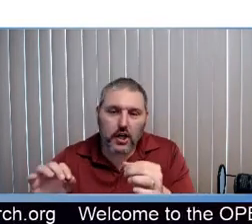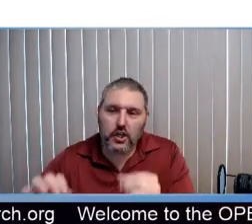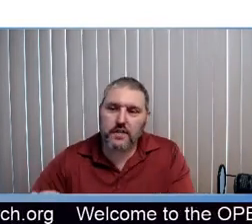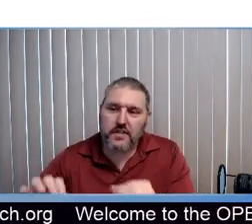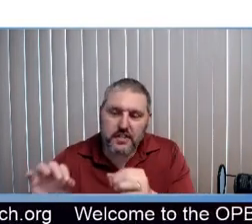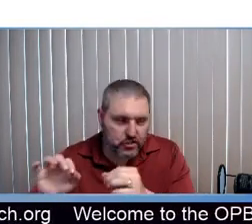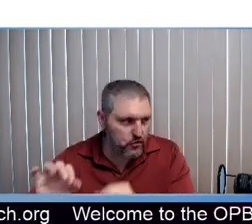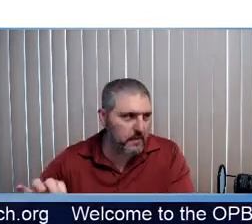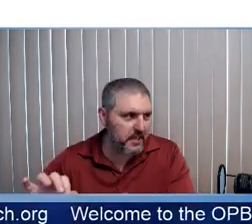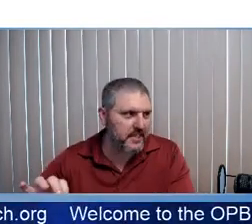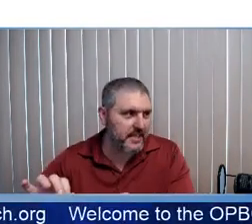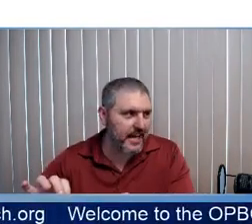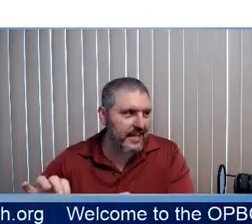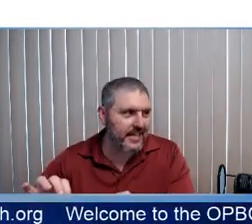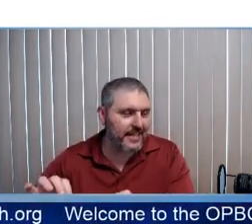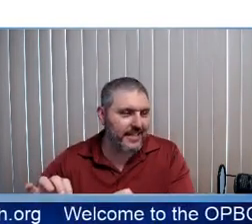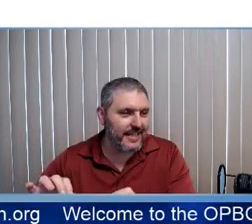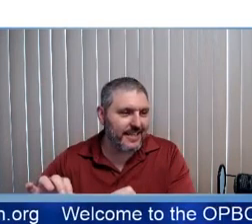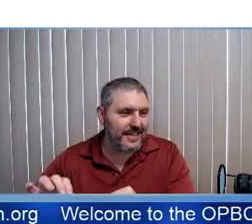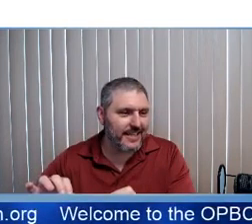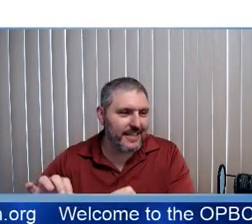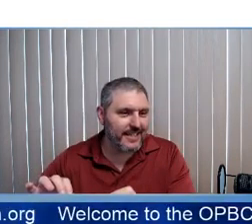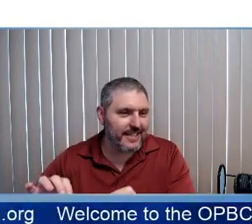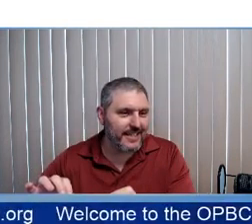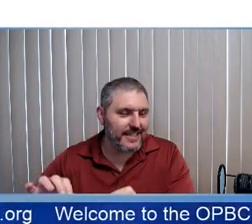that what could have contributed to that.